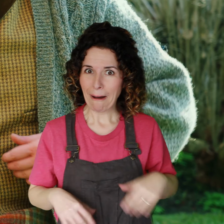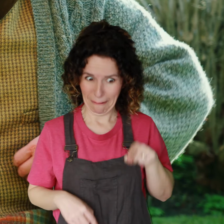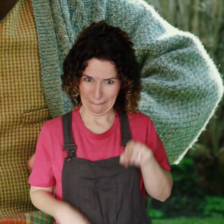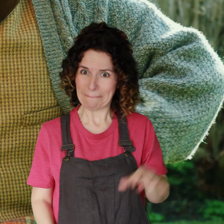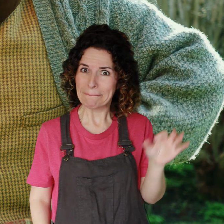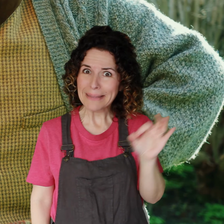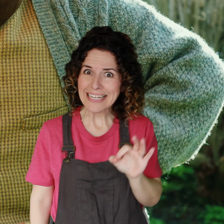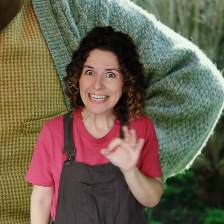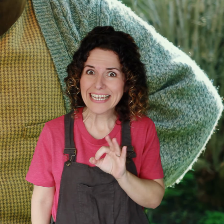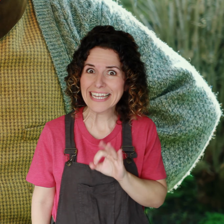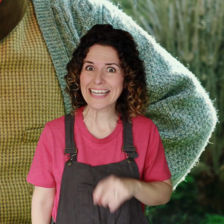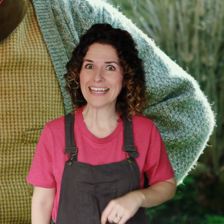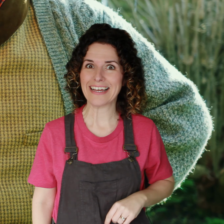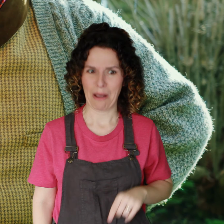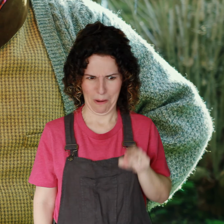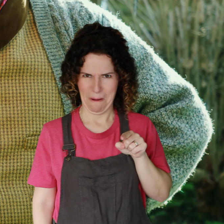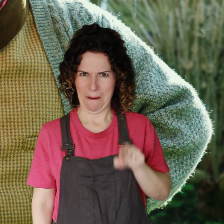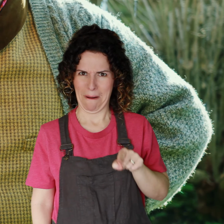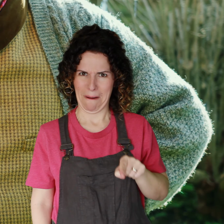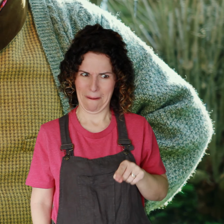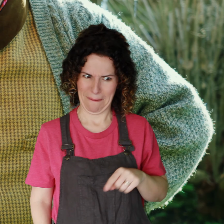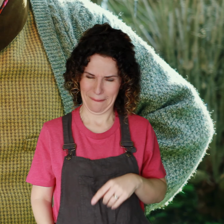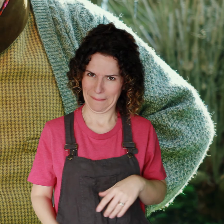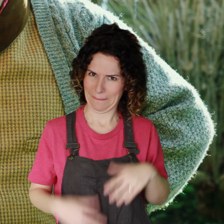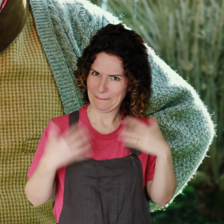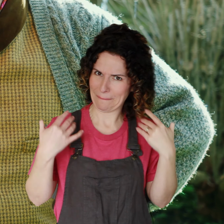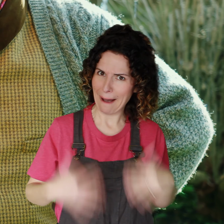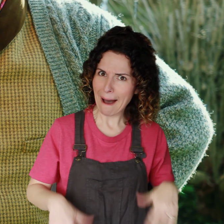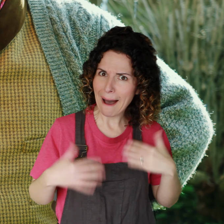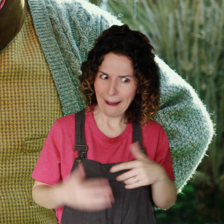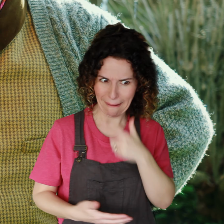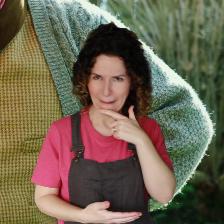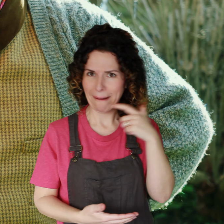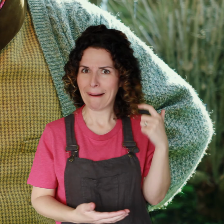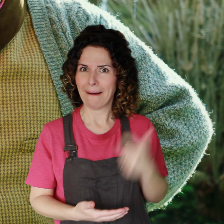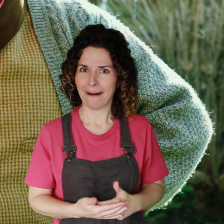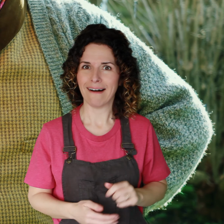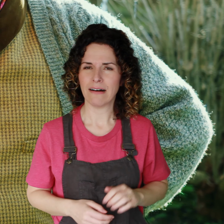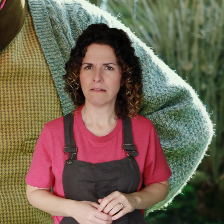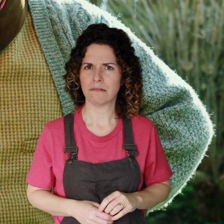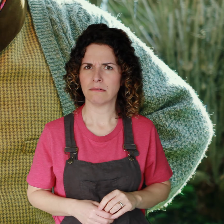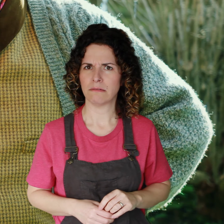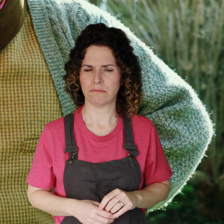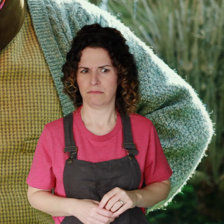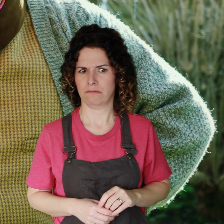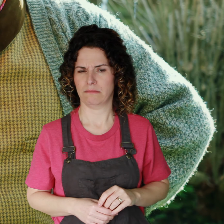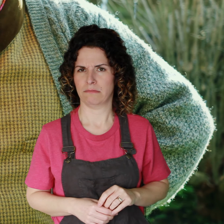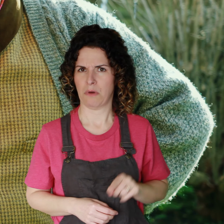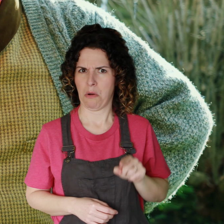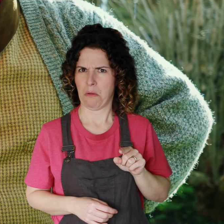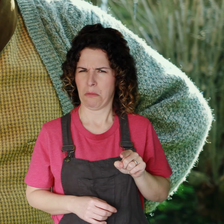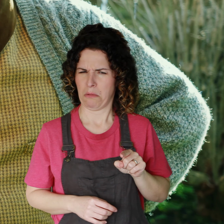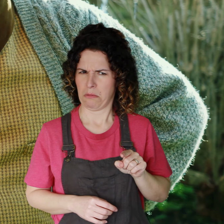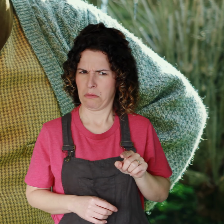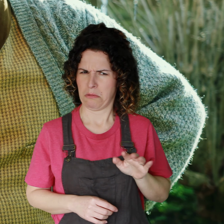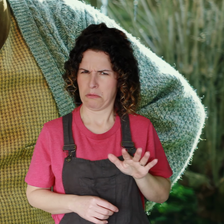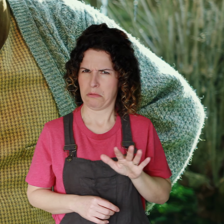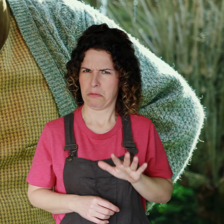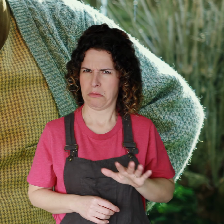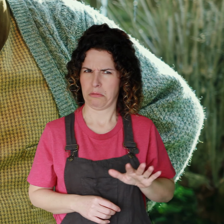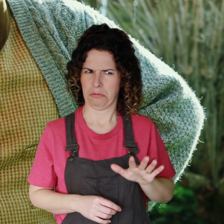bee. That's a turnip in me boots. Hang on. There's something